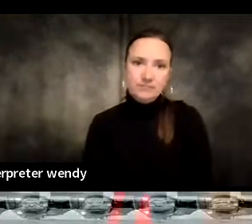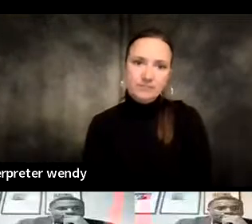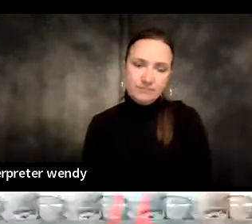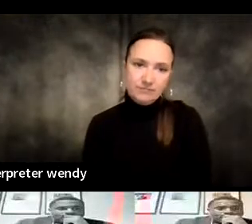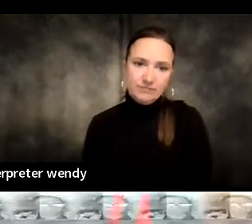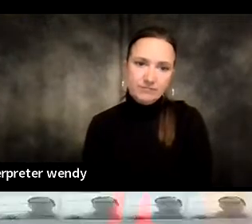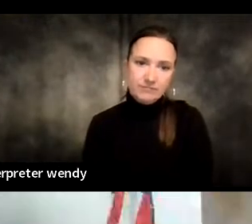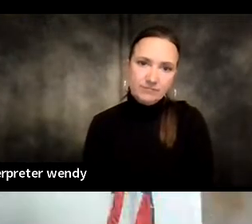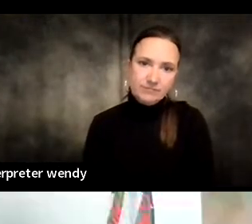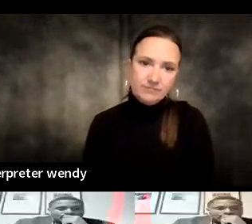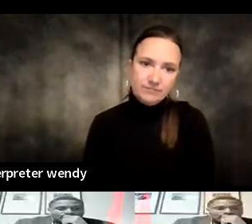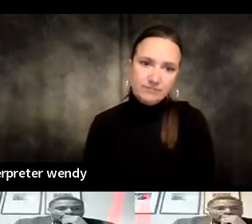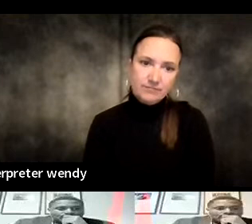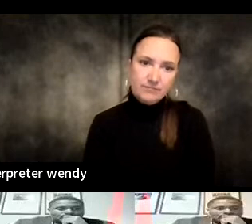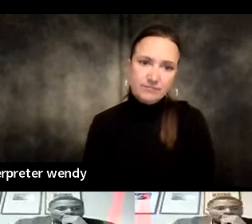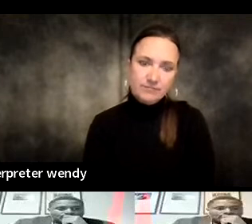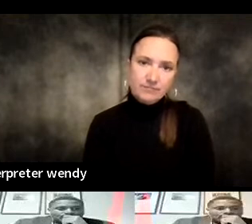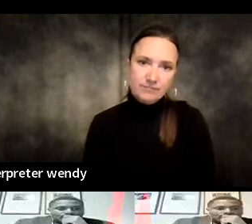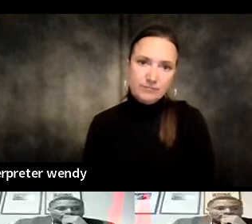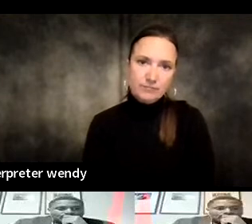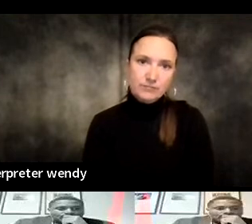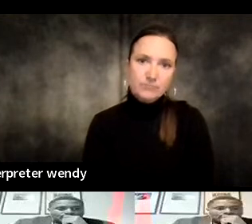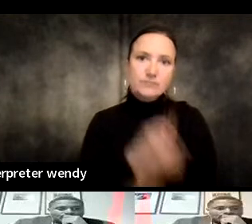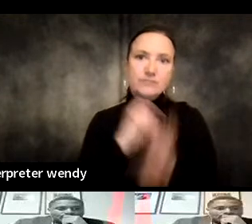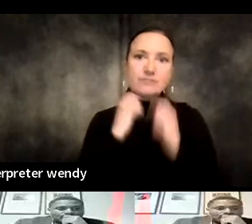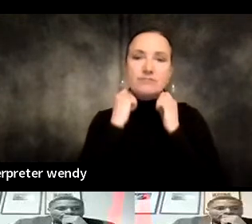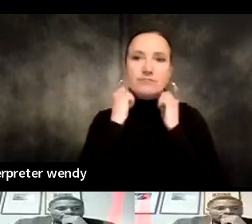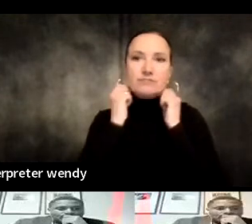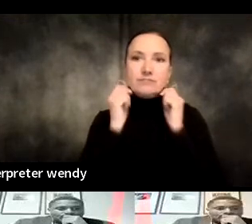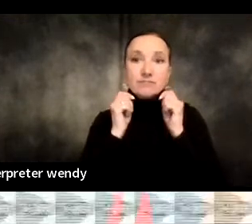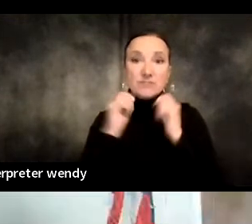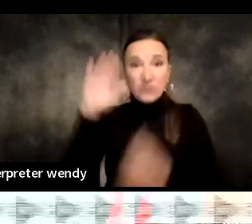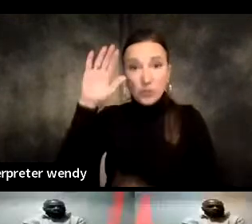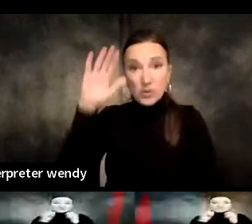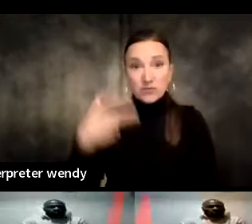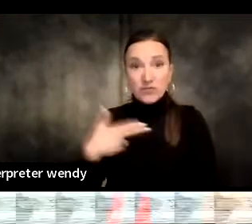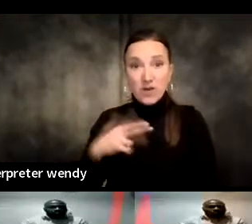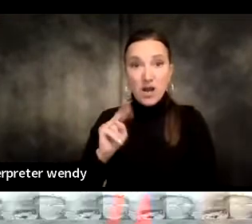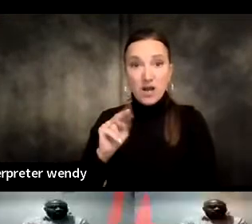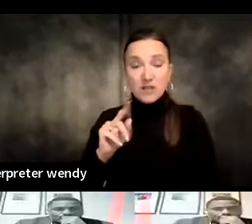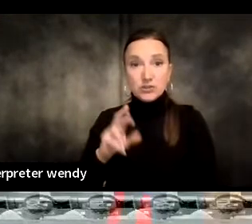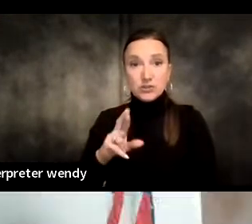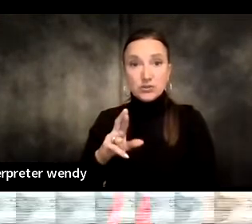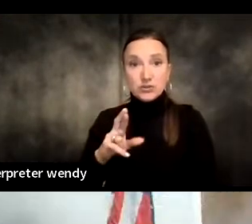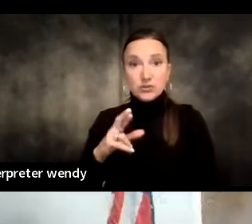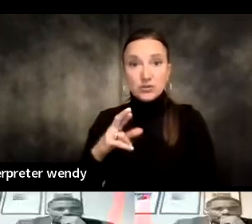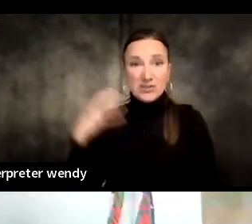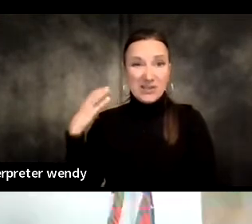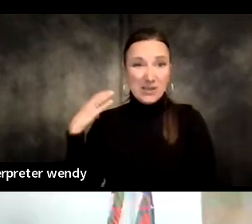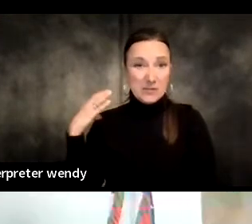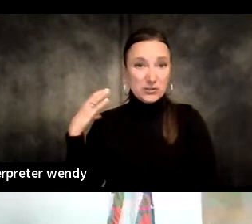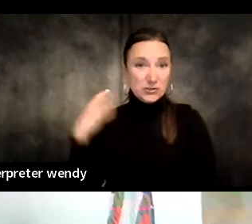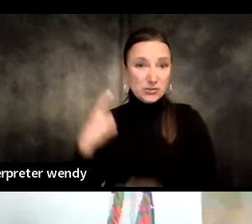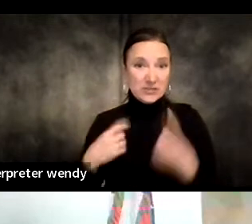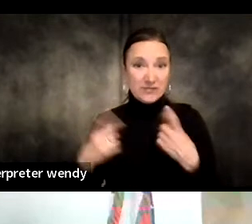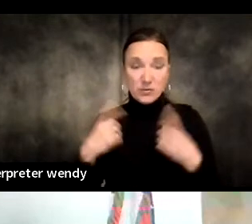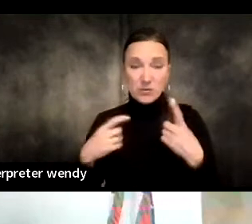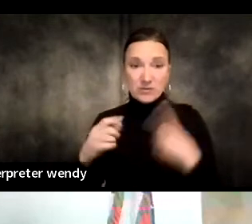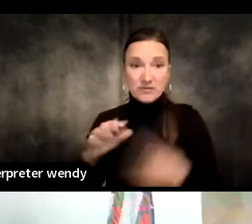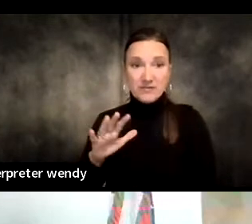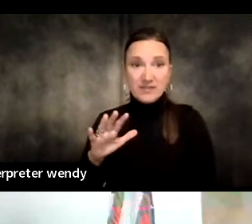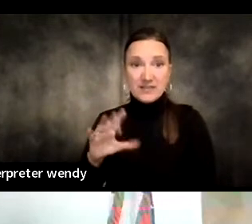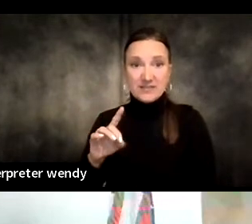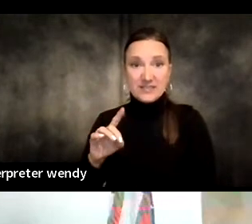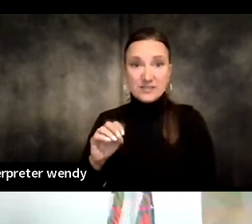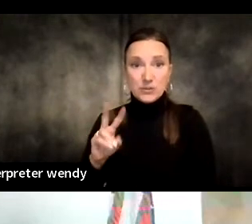budget presentation that was just shared. In terms of the commission, commissioners, are there any questions?